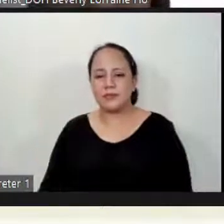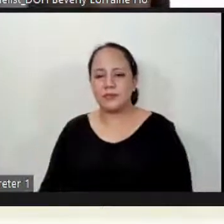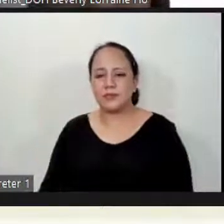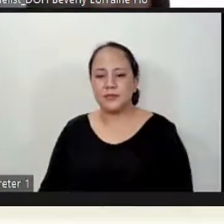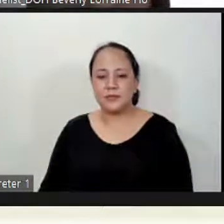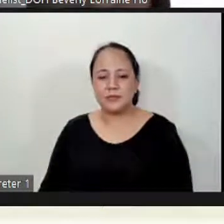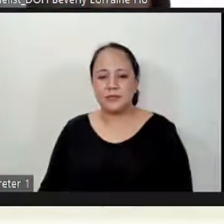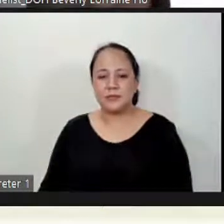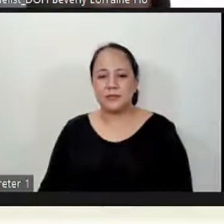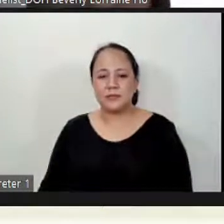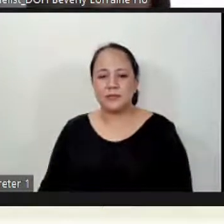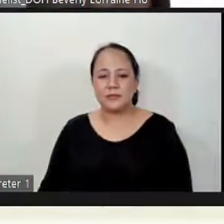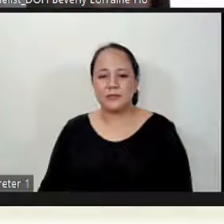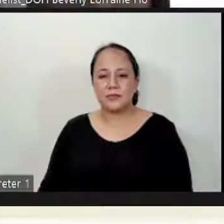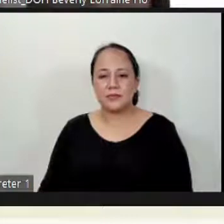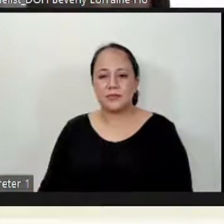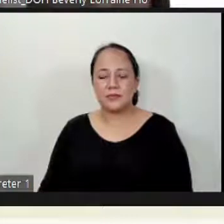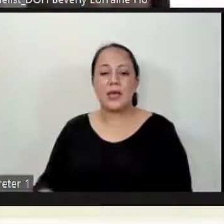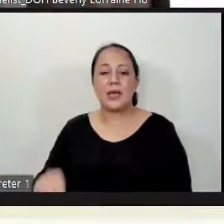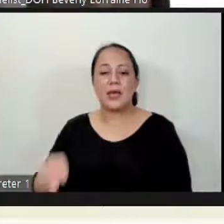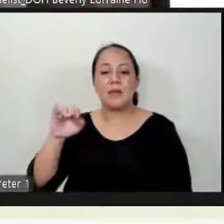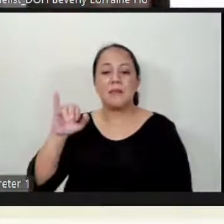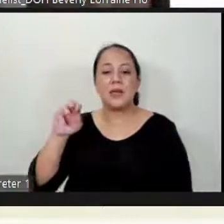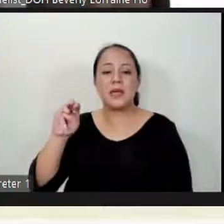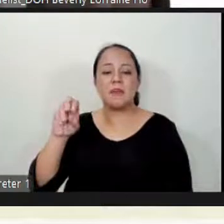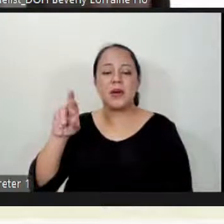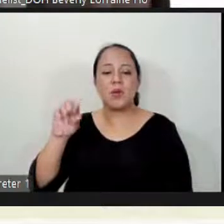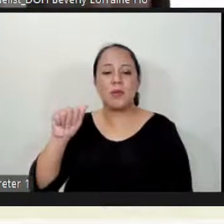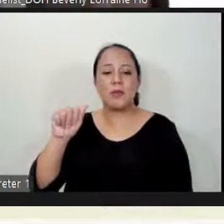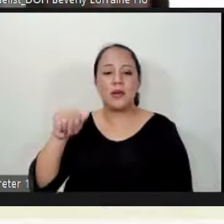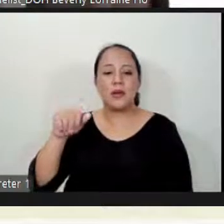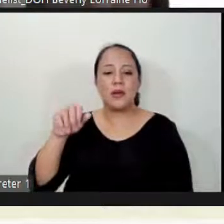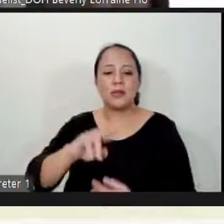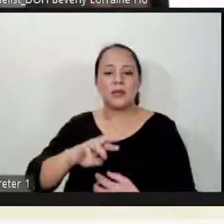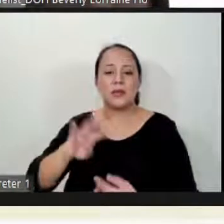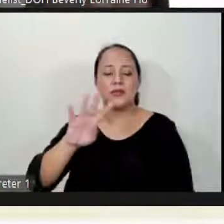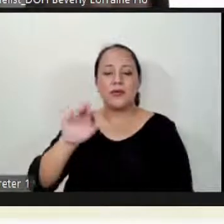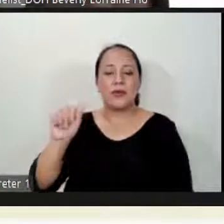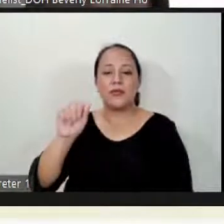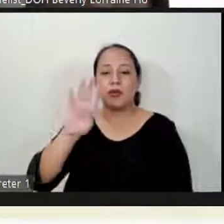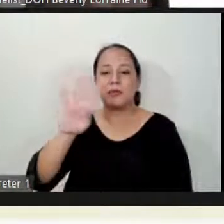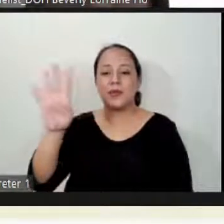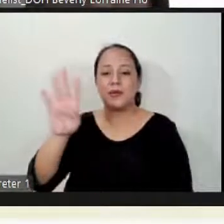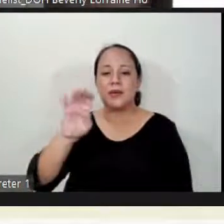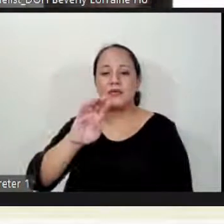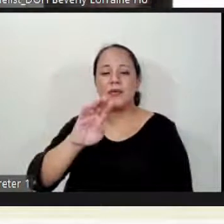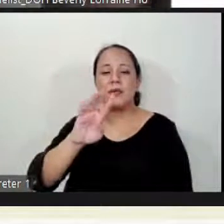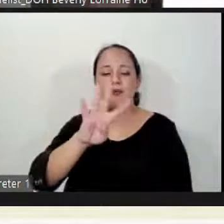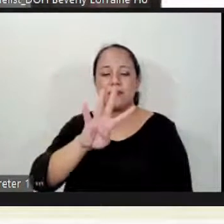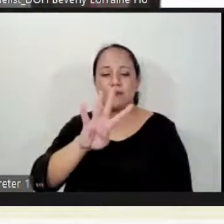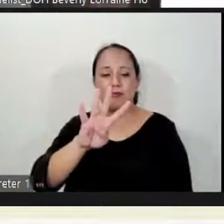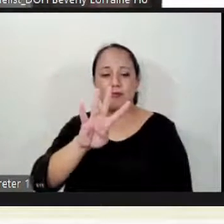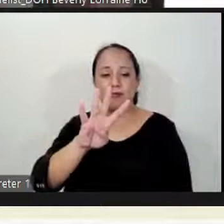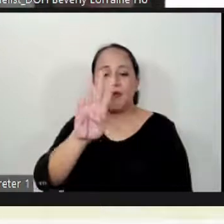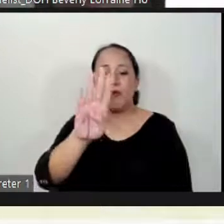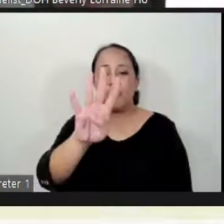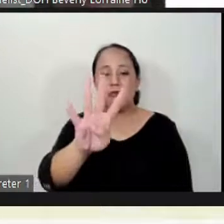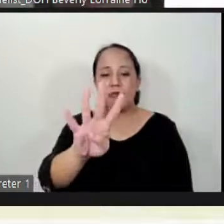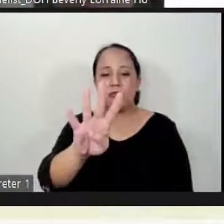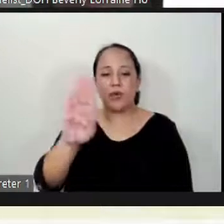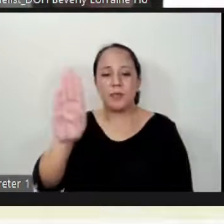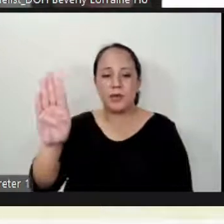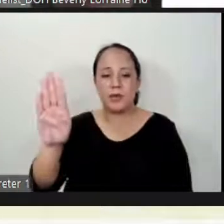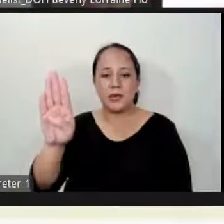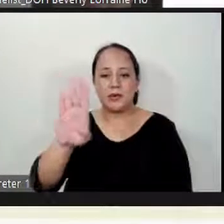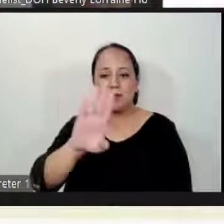Dr. Nalanghel, so that was Mimaropa, Region 4A. 4B, ma'am. 4B. 4B, sorry, 4B.